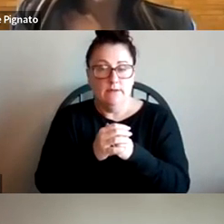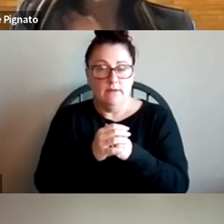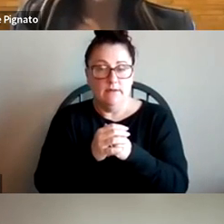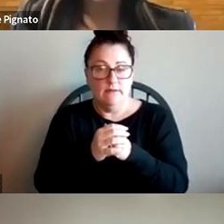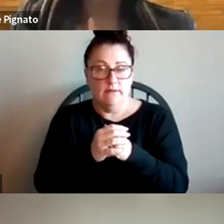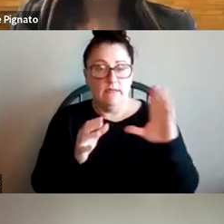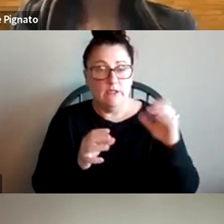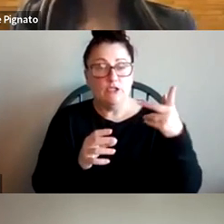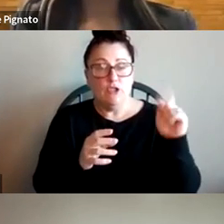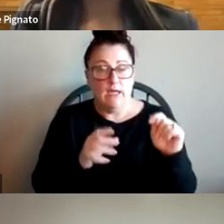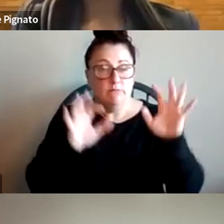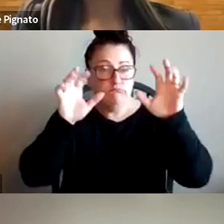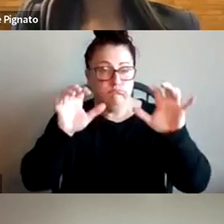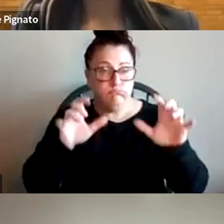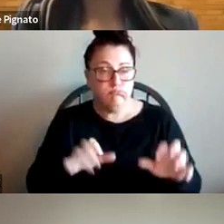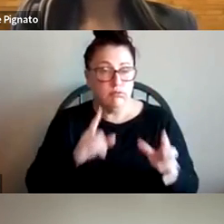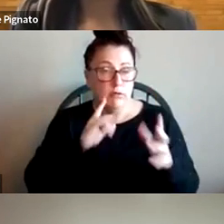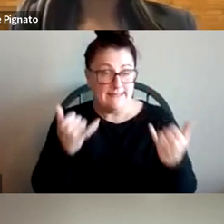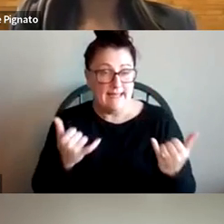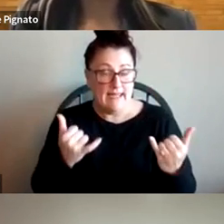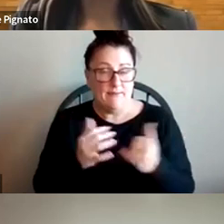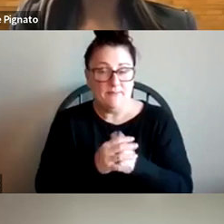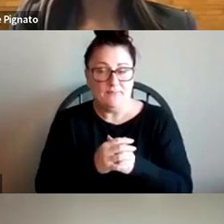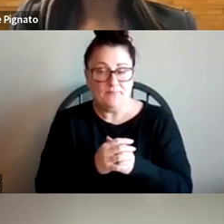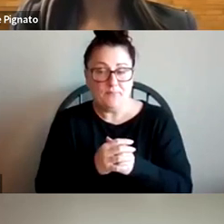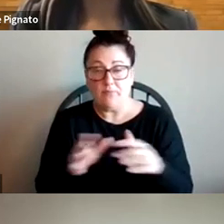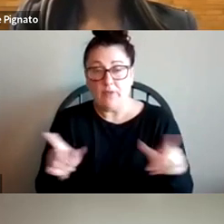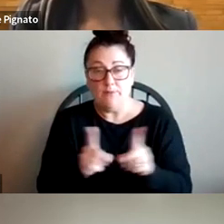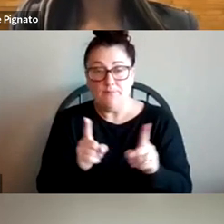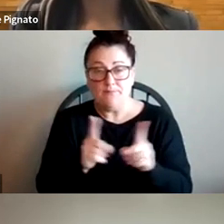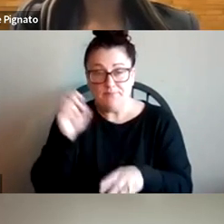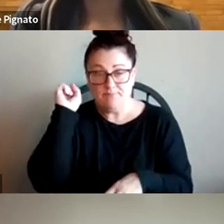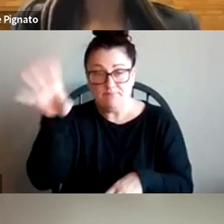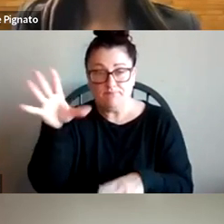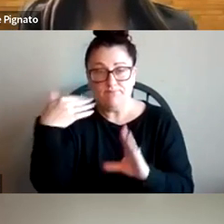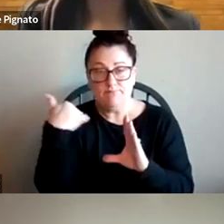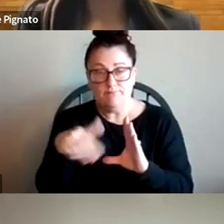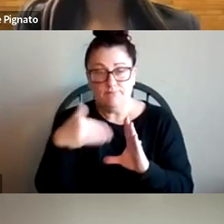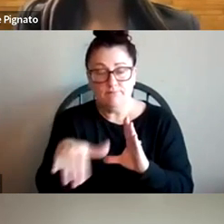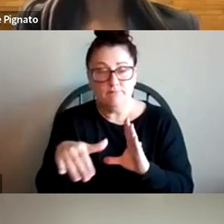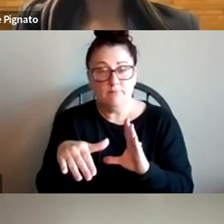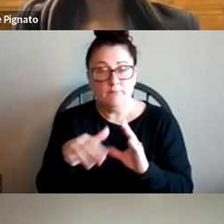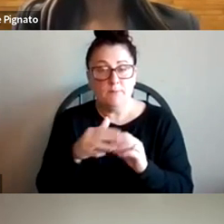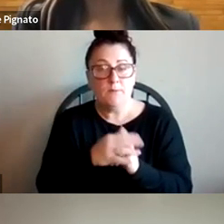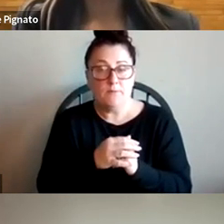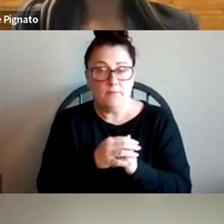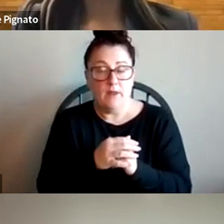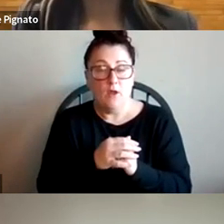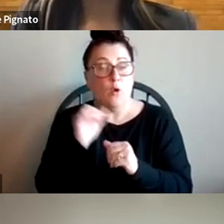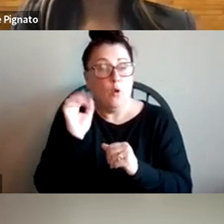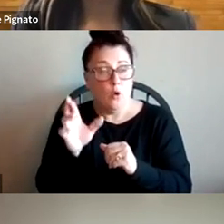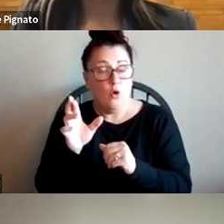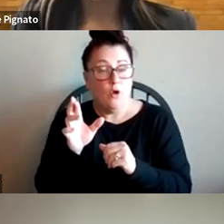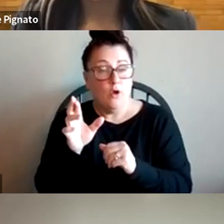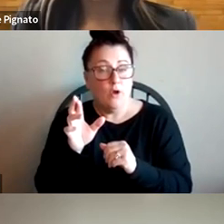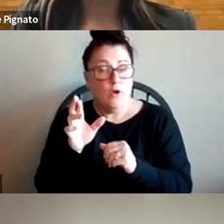the chat from today's event. You can also submit via email. You can also do